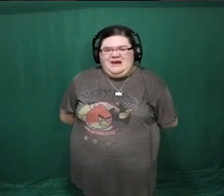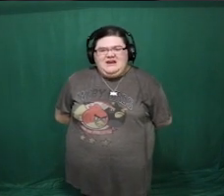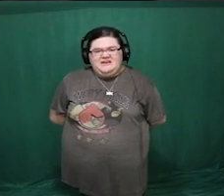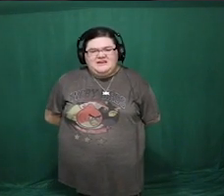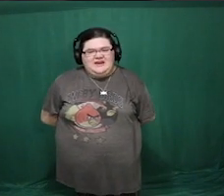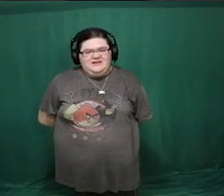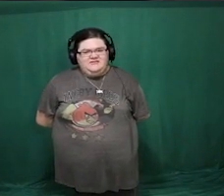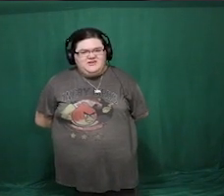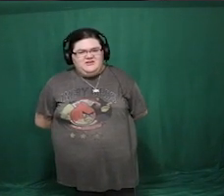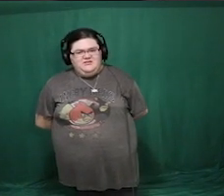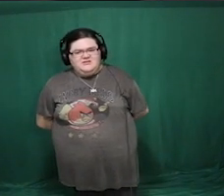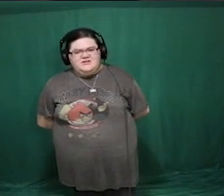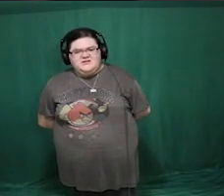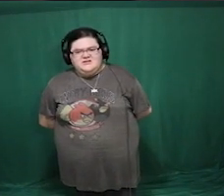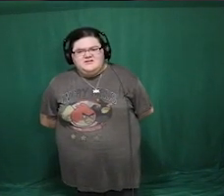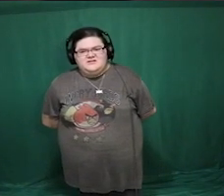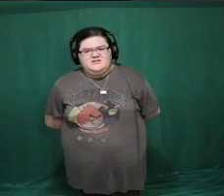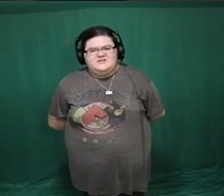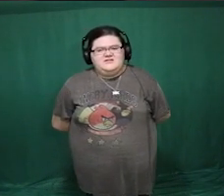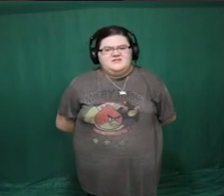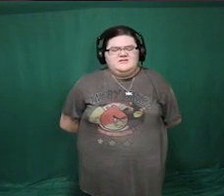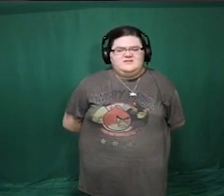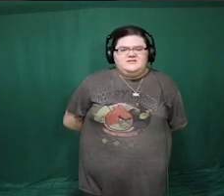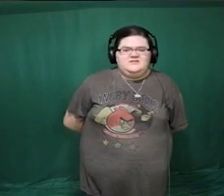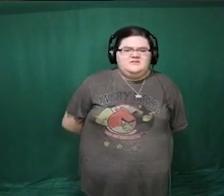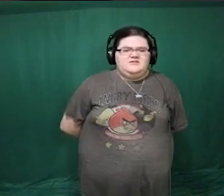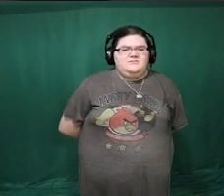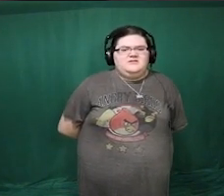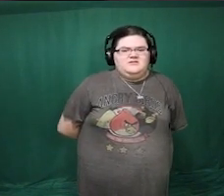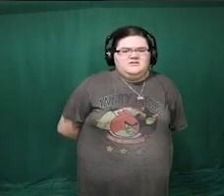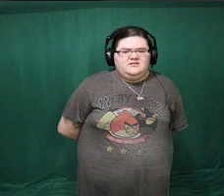It's a bat again. I don't know.